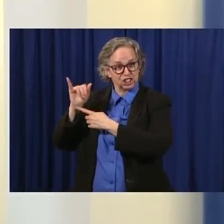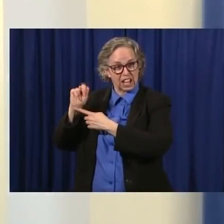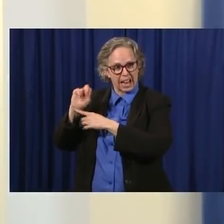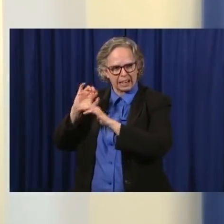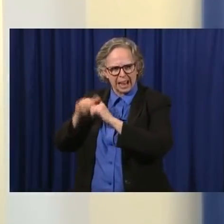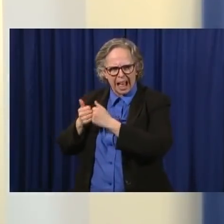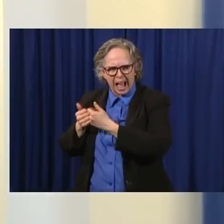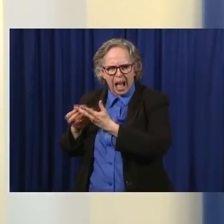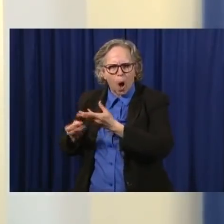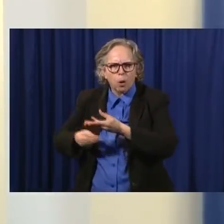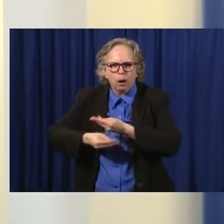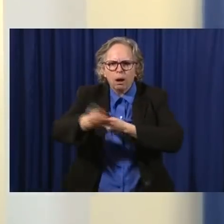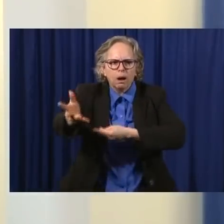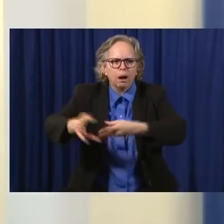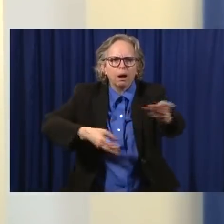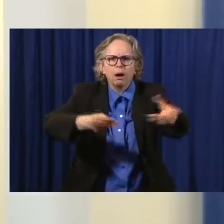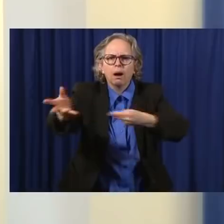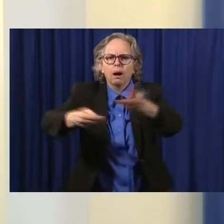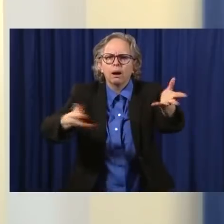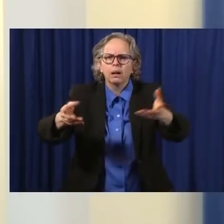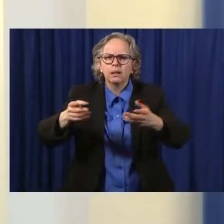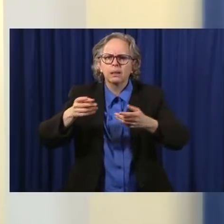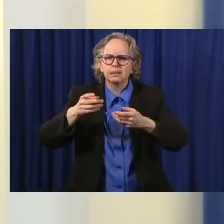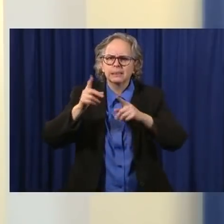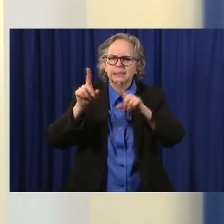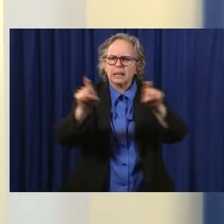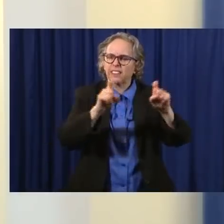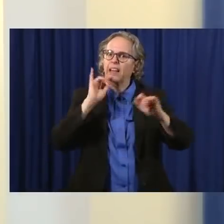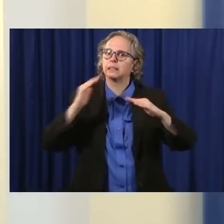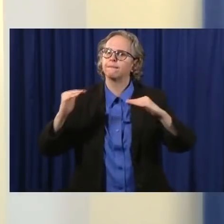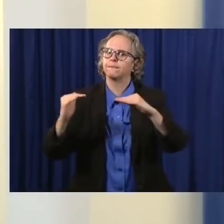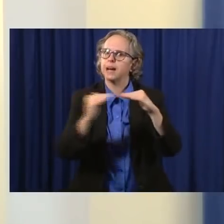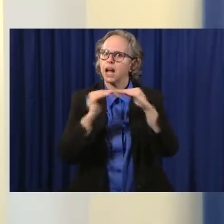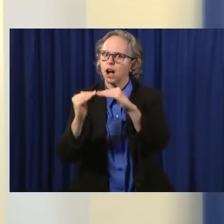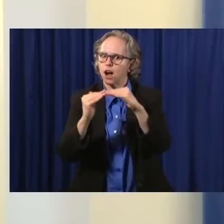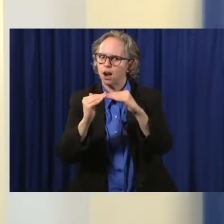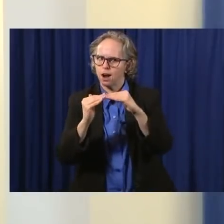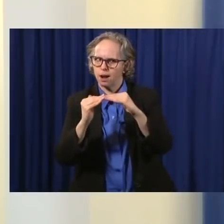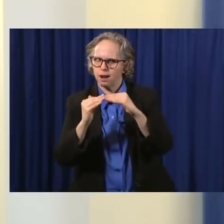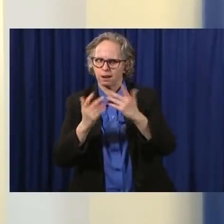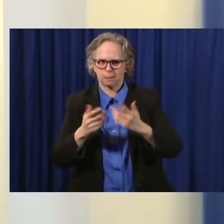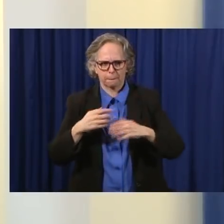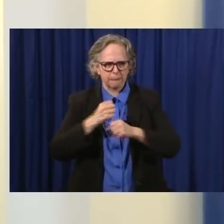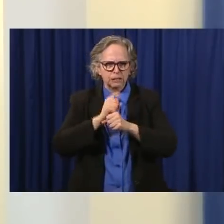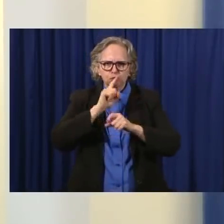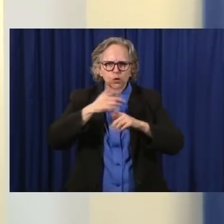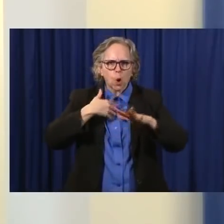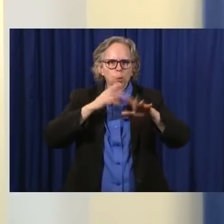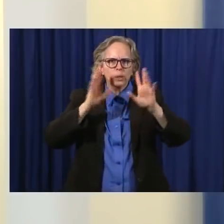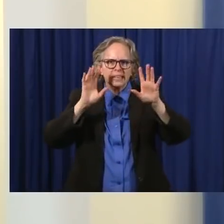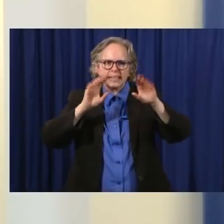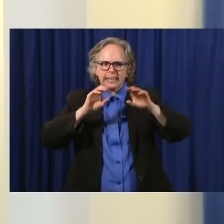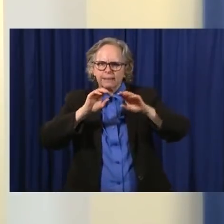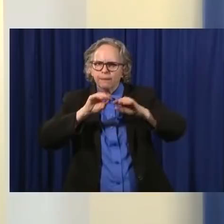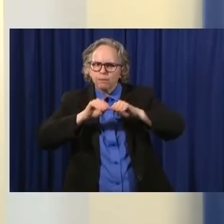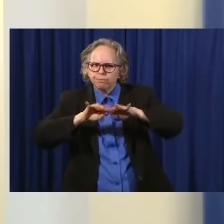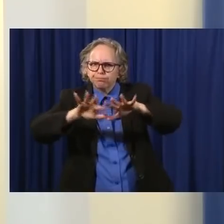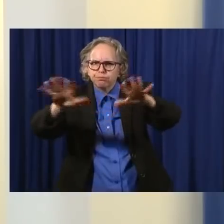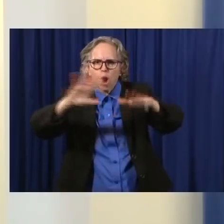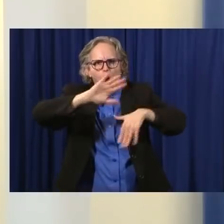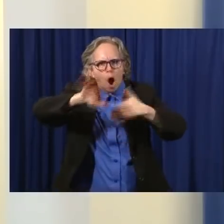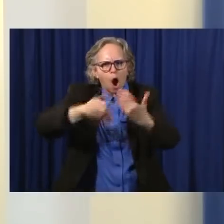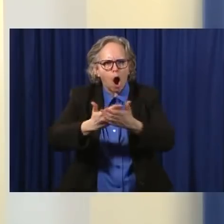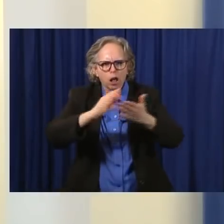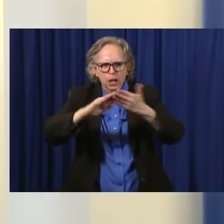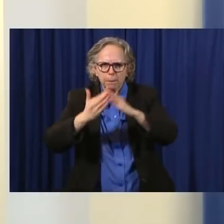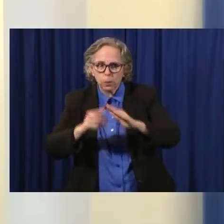the broadest way possible in our state, making sure that we get out into our communities where it's most needed, using our zone structure